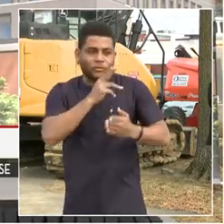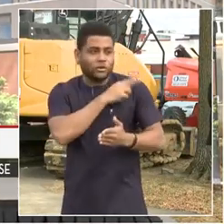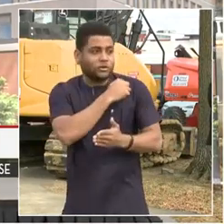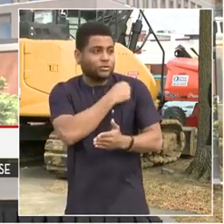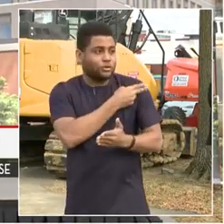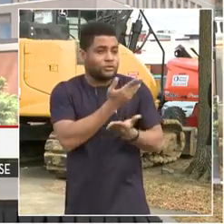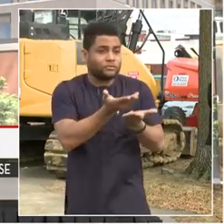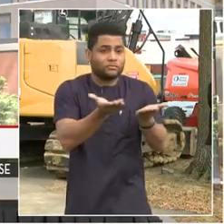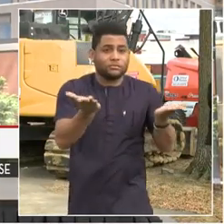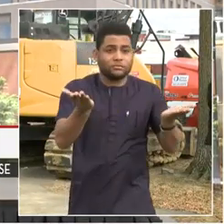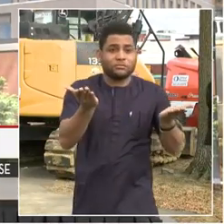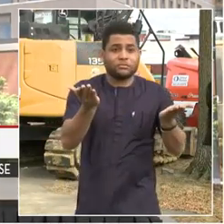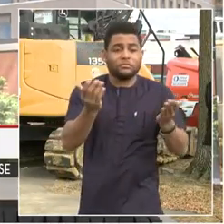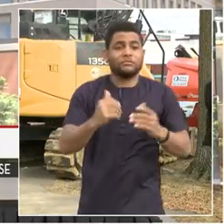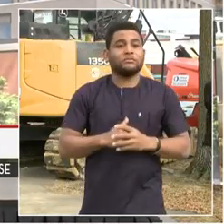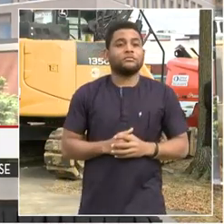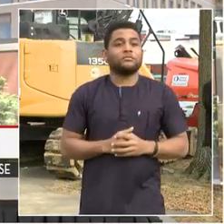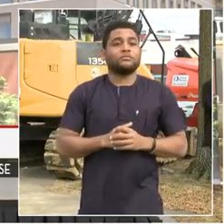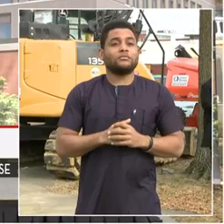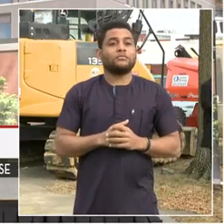Sam?